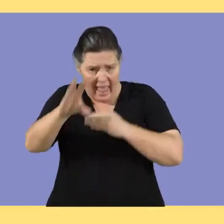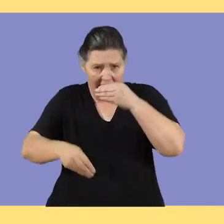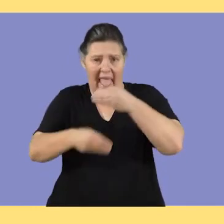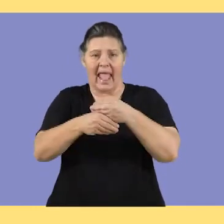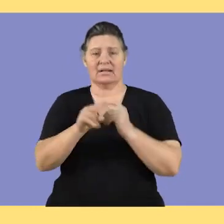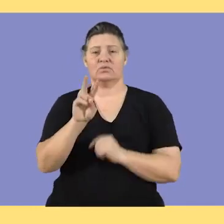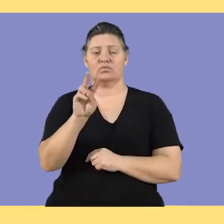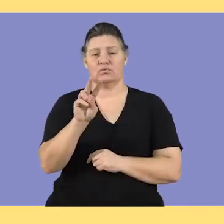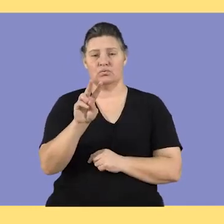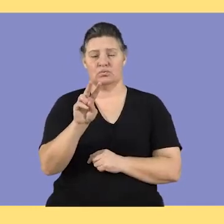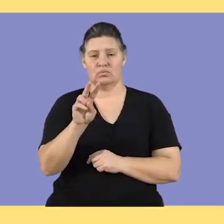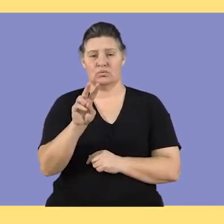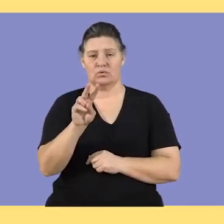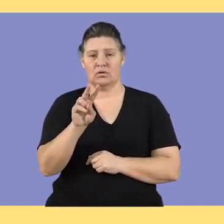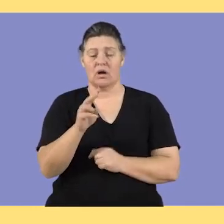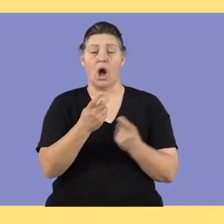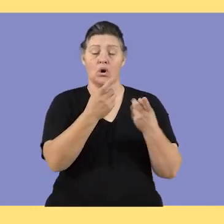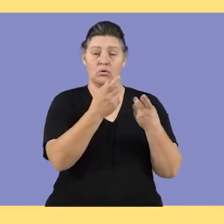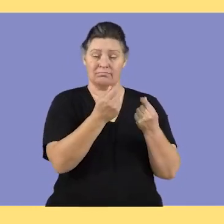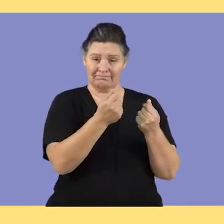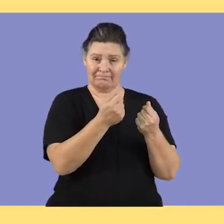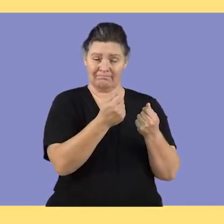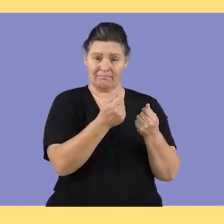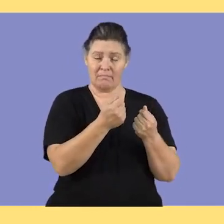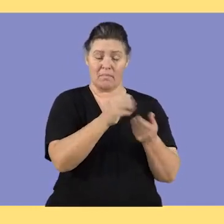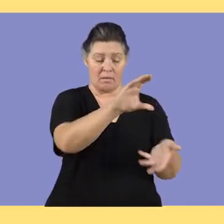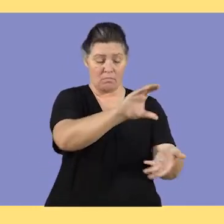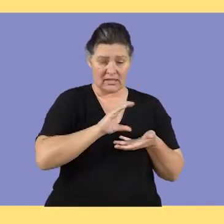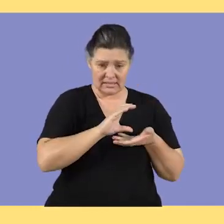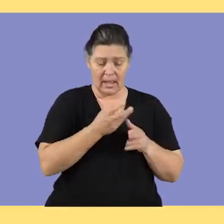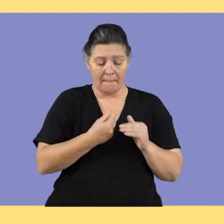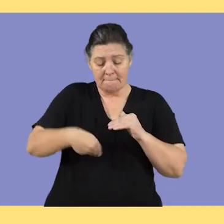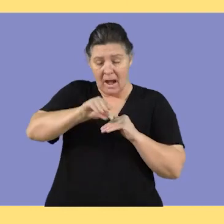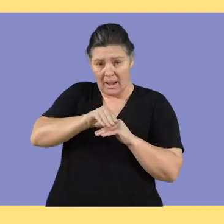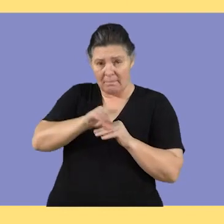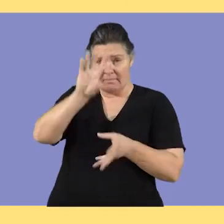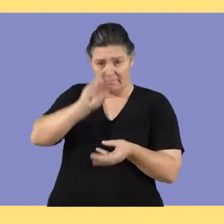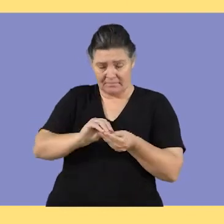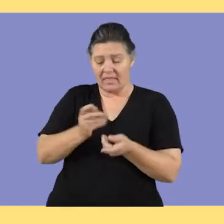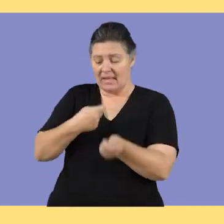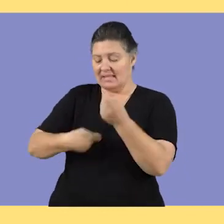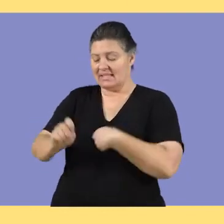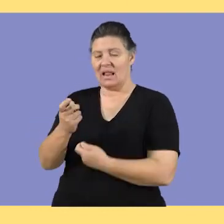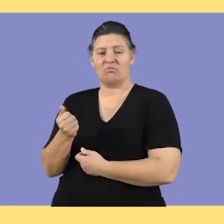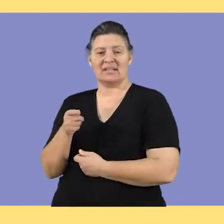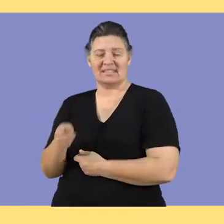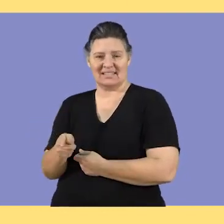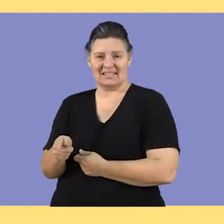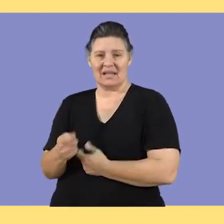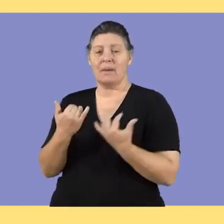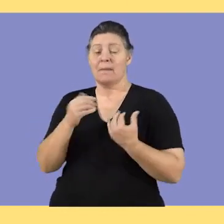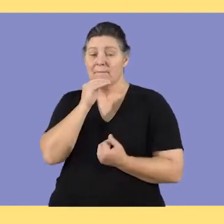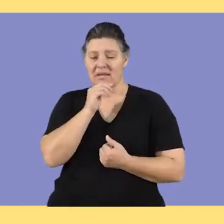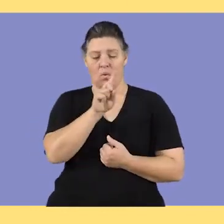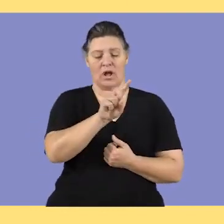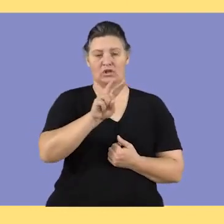add these two now. I'll add my cost price and my markup. It will give me my selling price. Therefore, my selling price